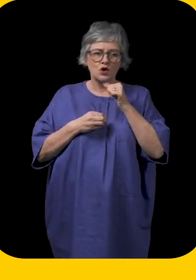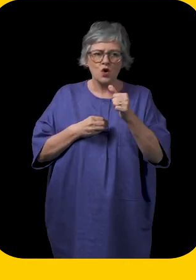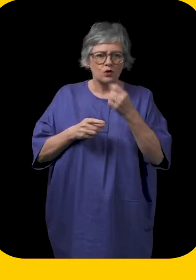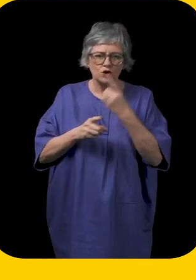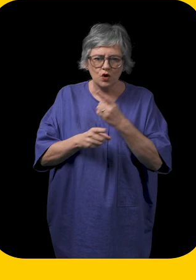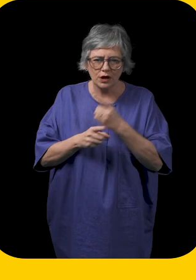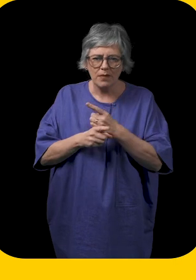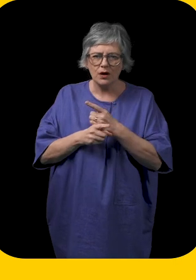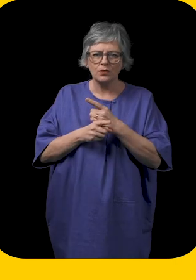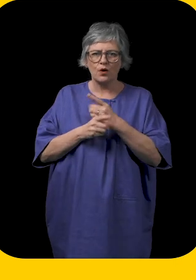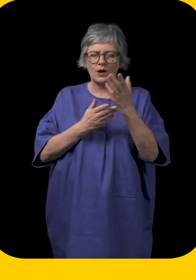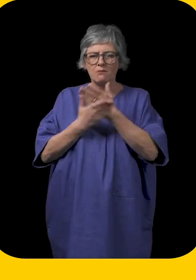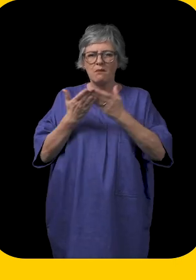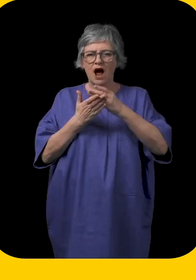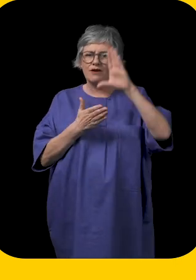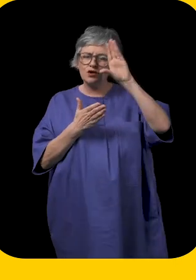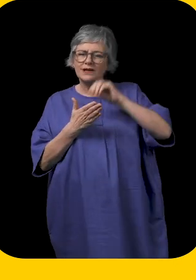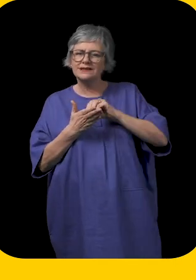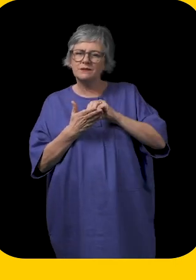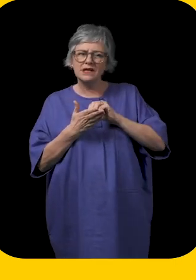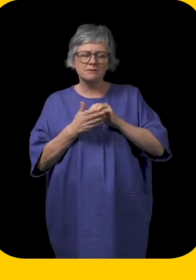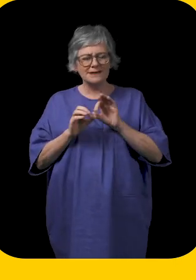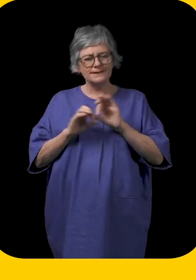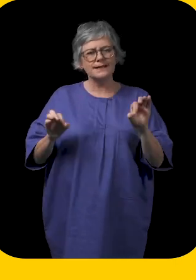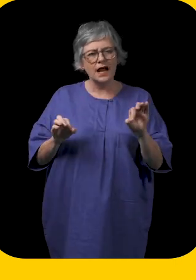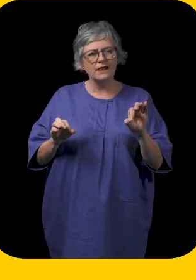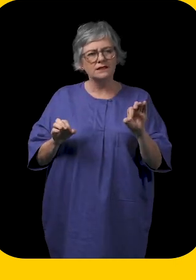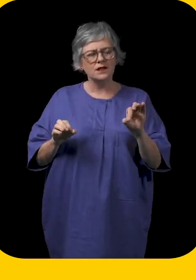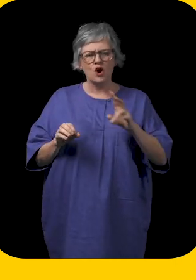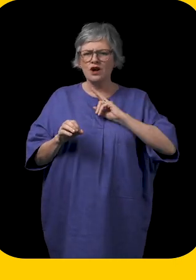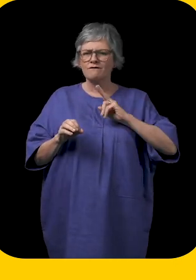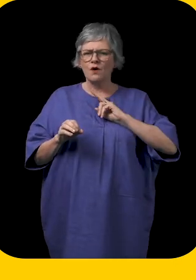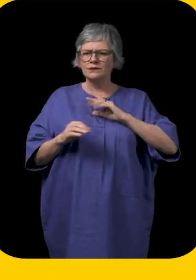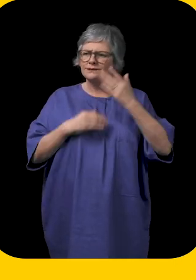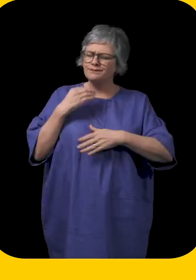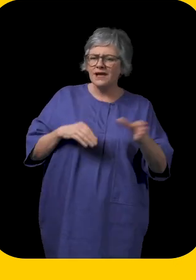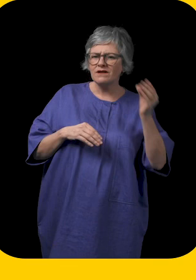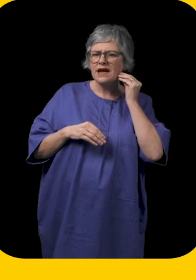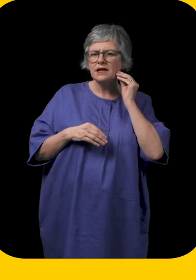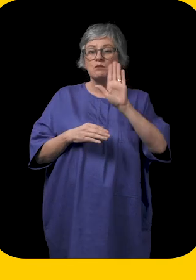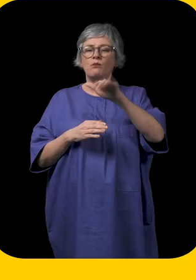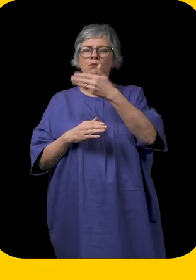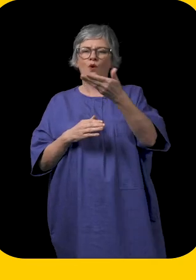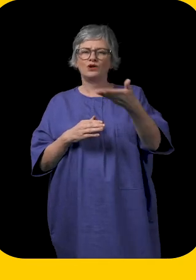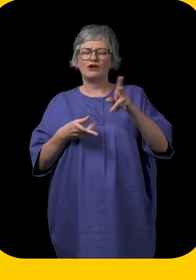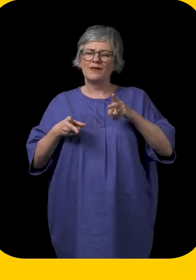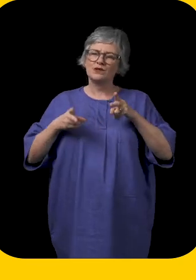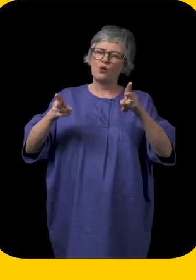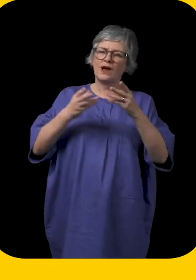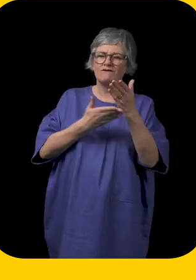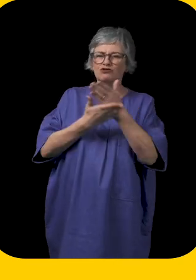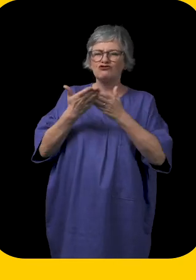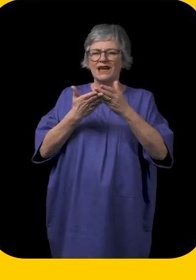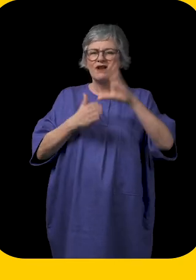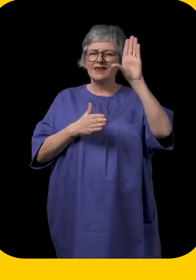told not to talk about, or especially when part of your experience has been feeling silenced or like your voice hasn't been heard. And for me, poetry was a way